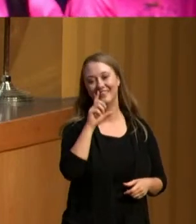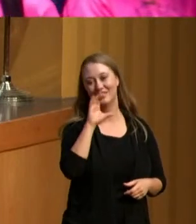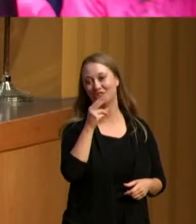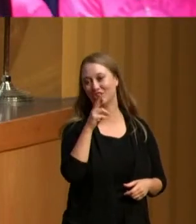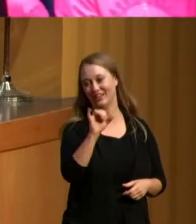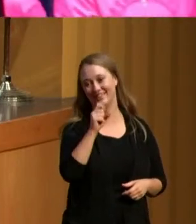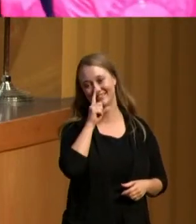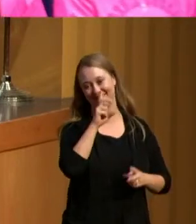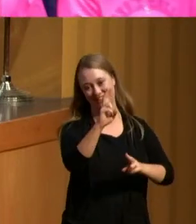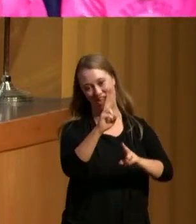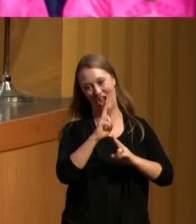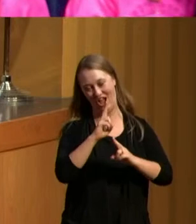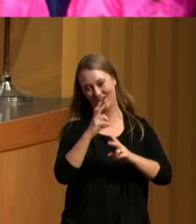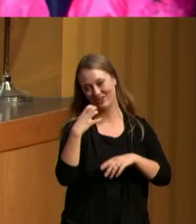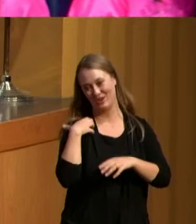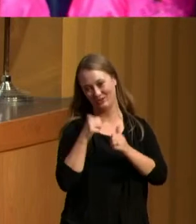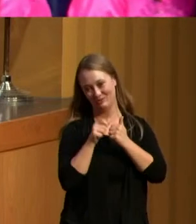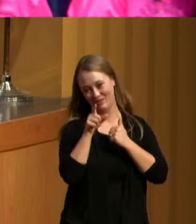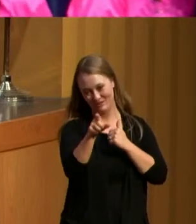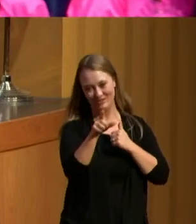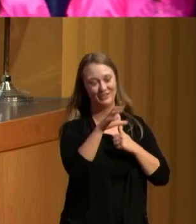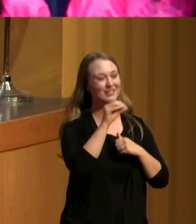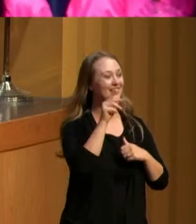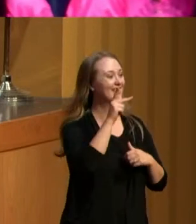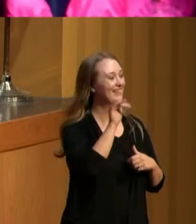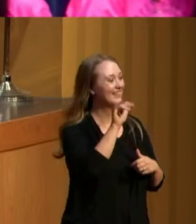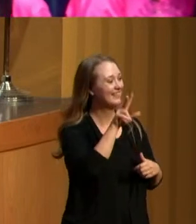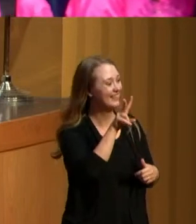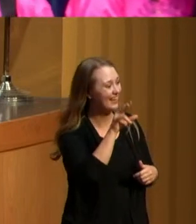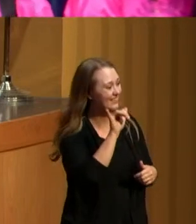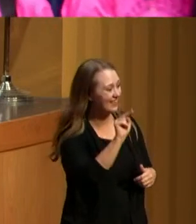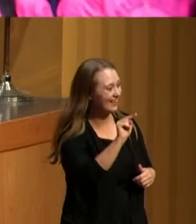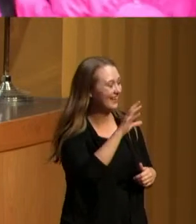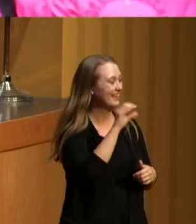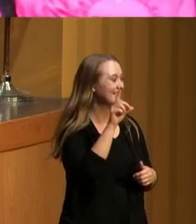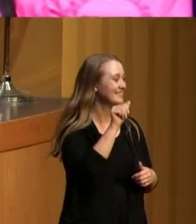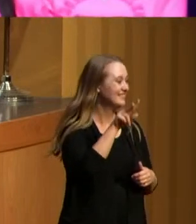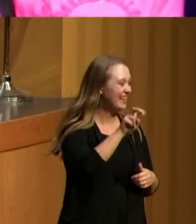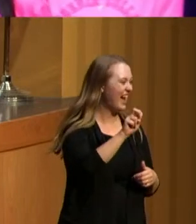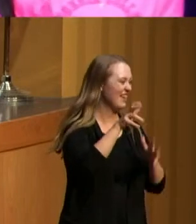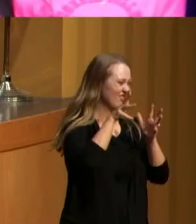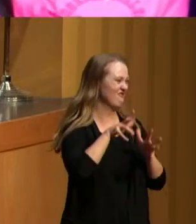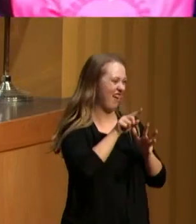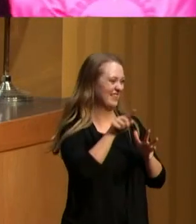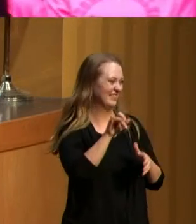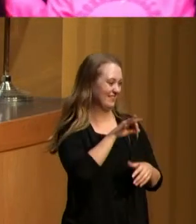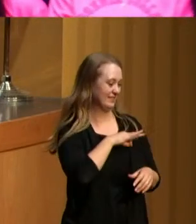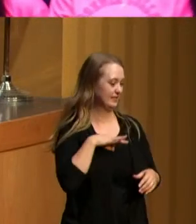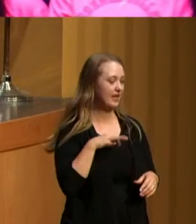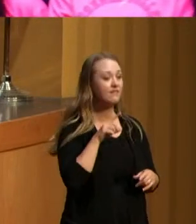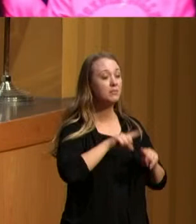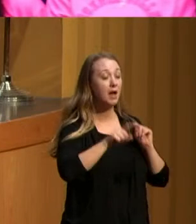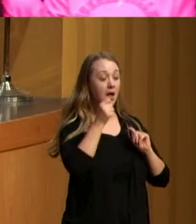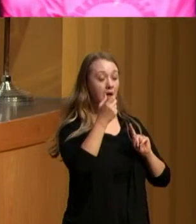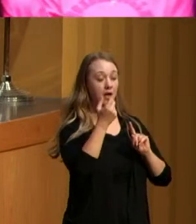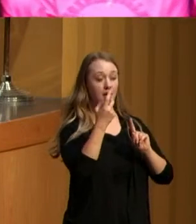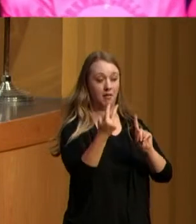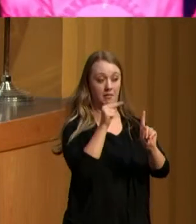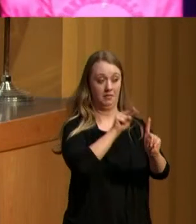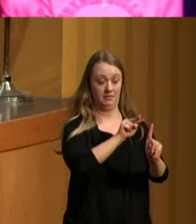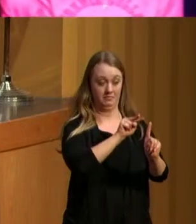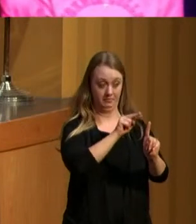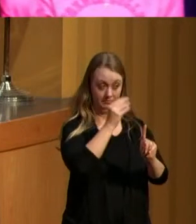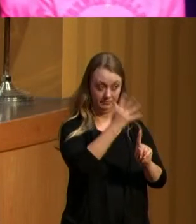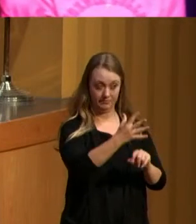you and Kevin and Dave Cameron and the rest of the staff. I just want to give you a little perspective, though.